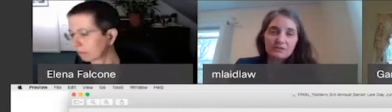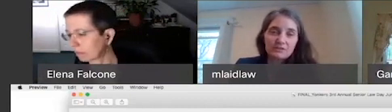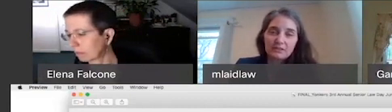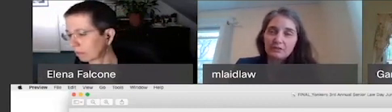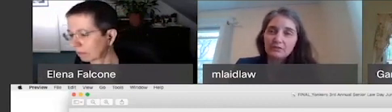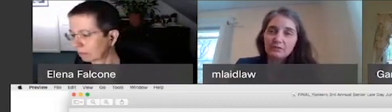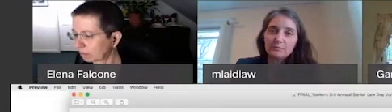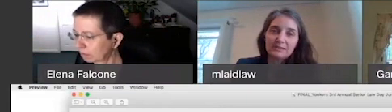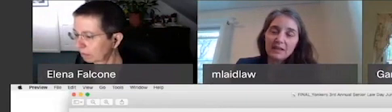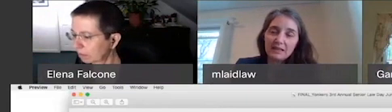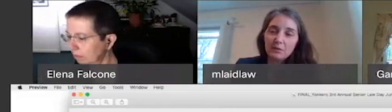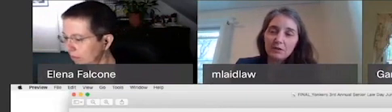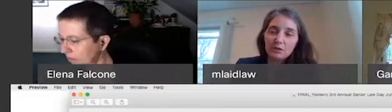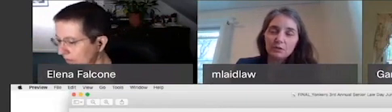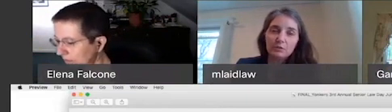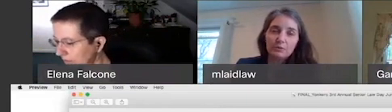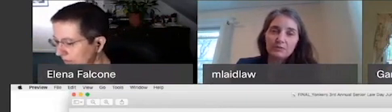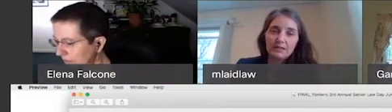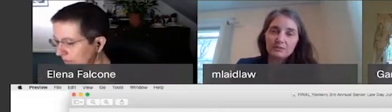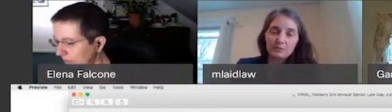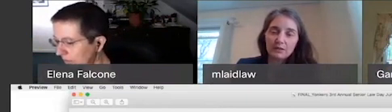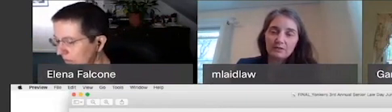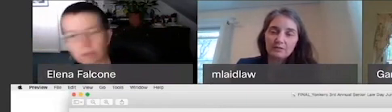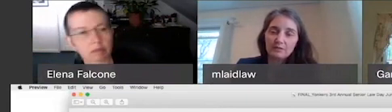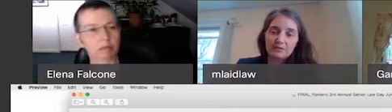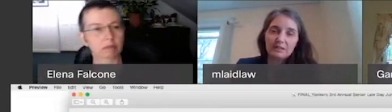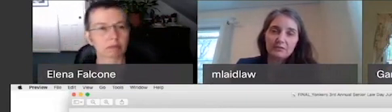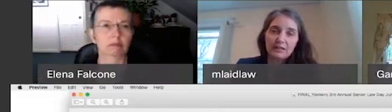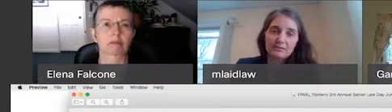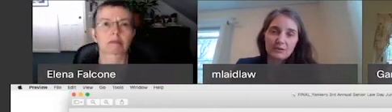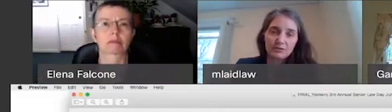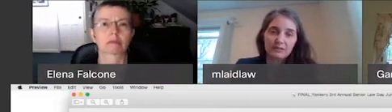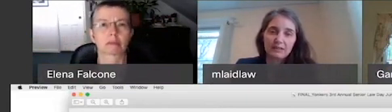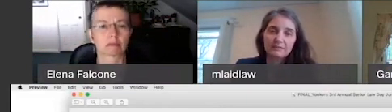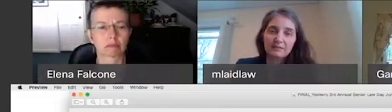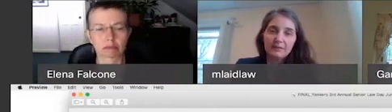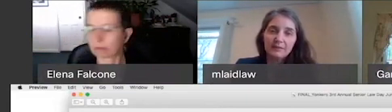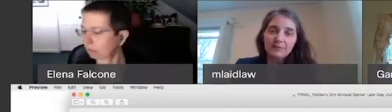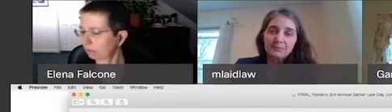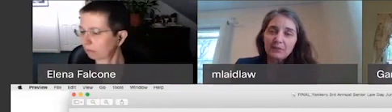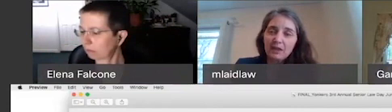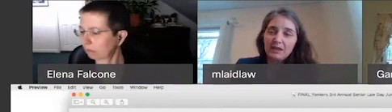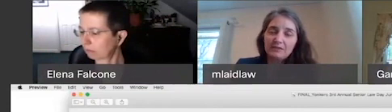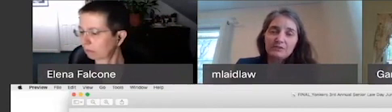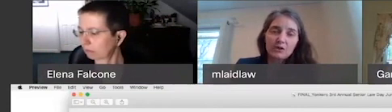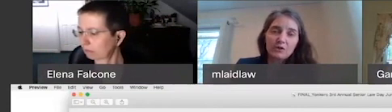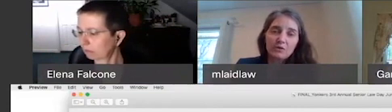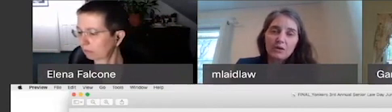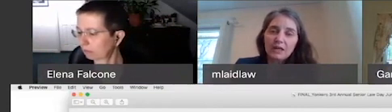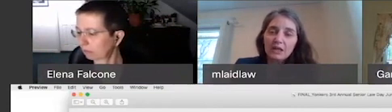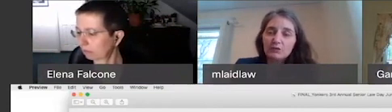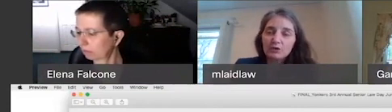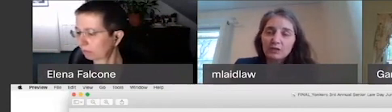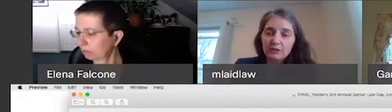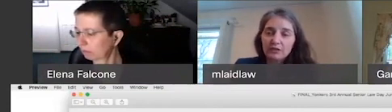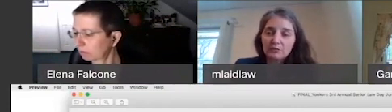to seniors, but to anyone who presents with significant special needs. And so